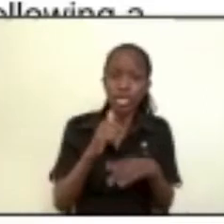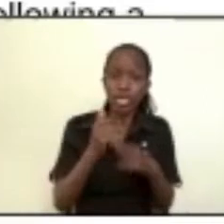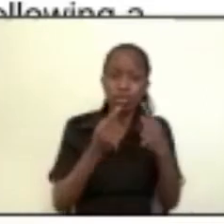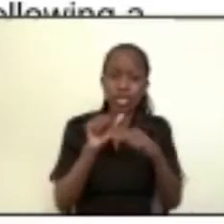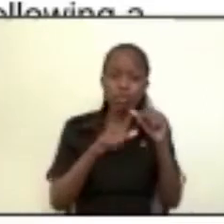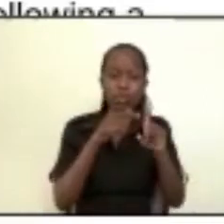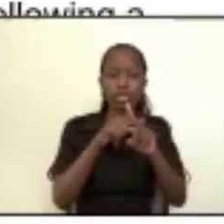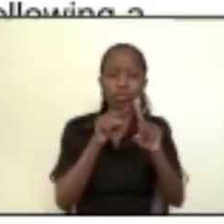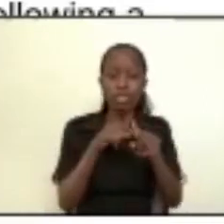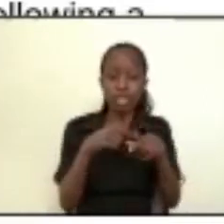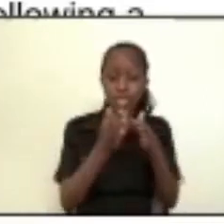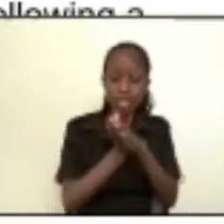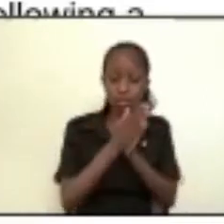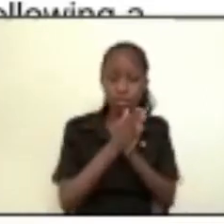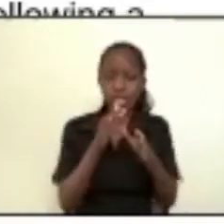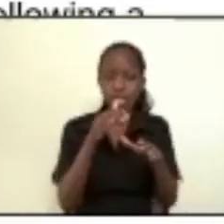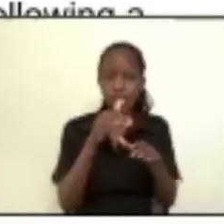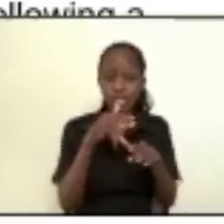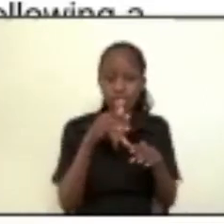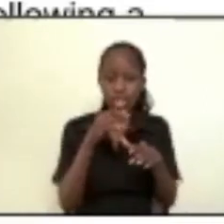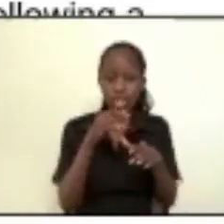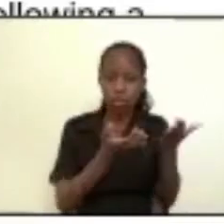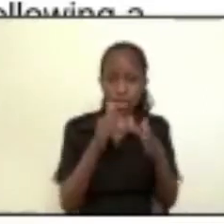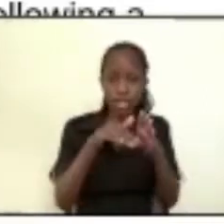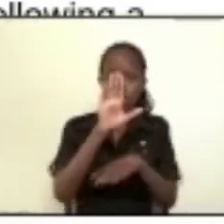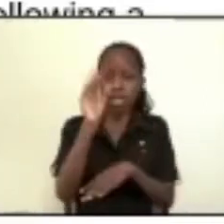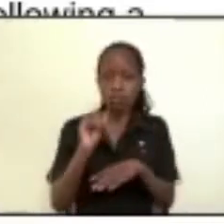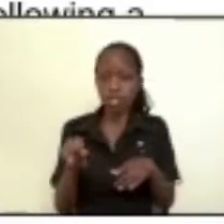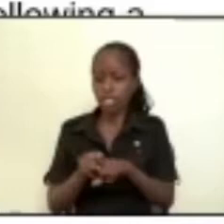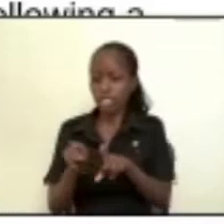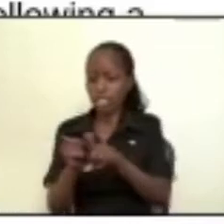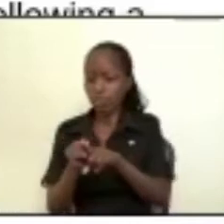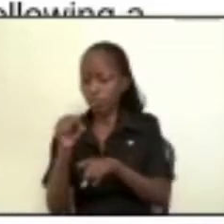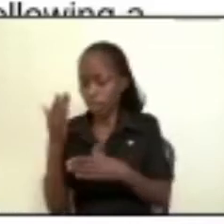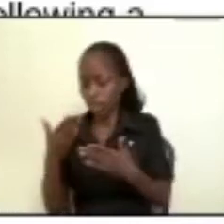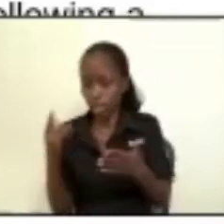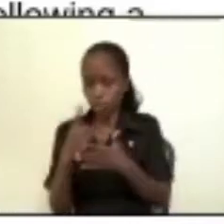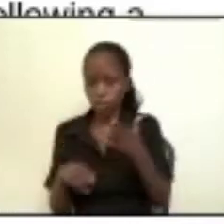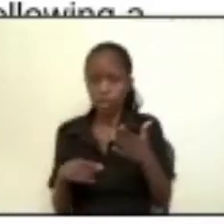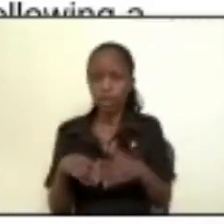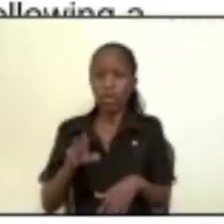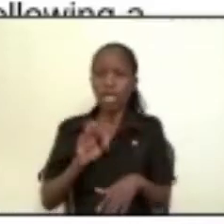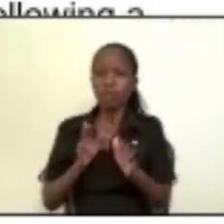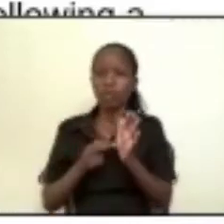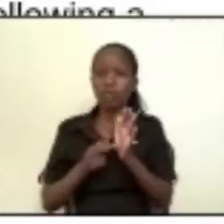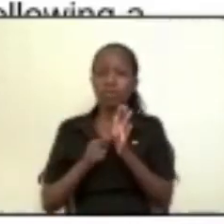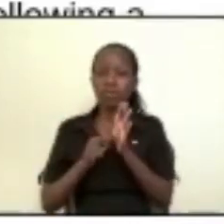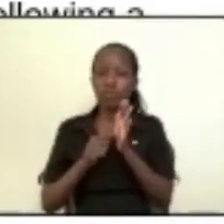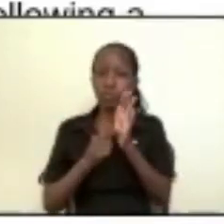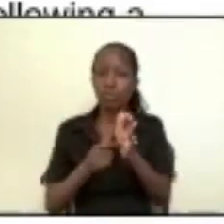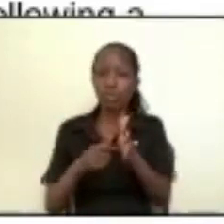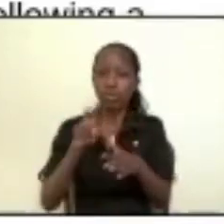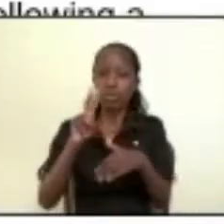to trade amongst ourselves? And also another important fact was women represented only